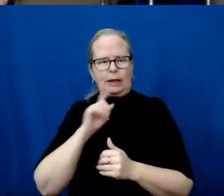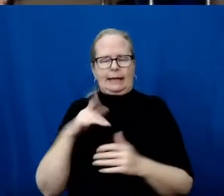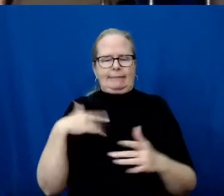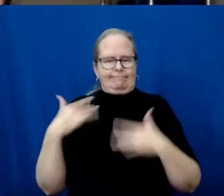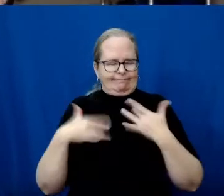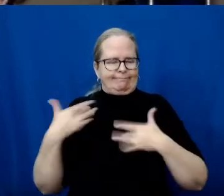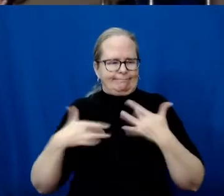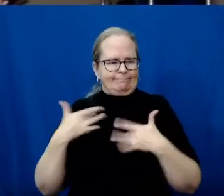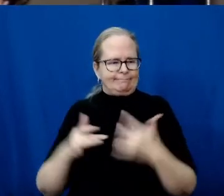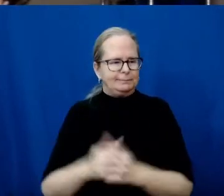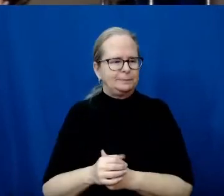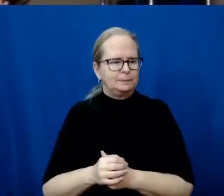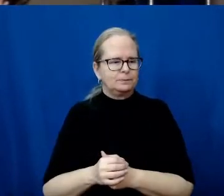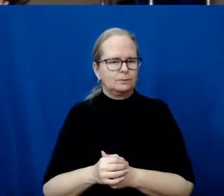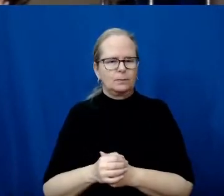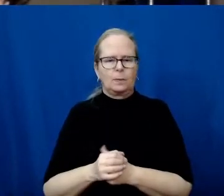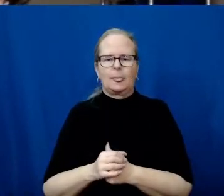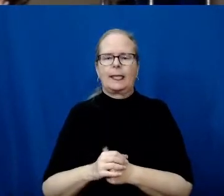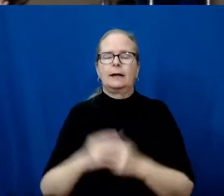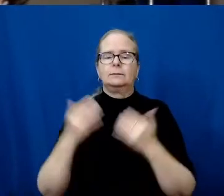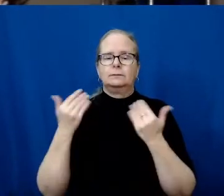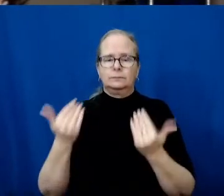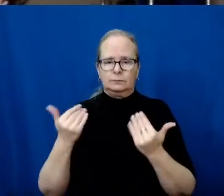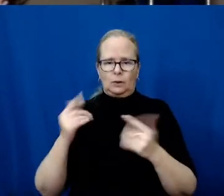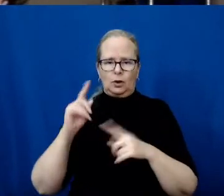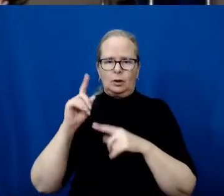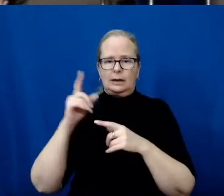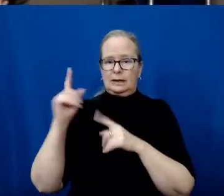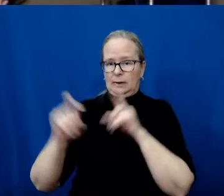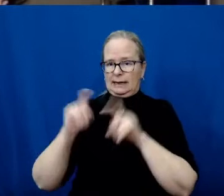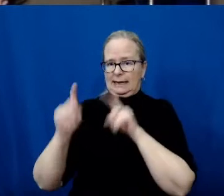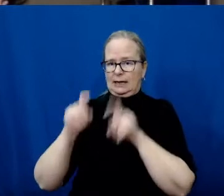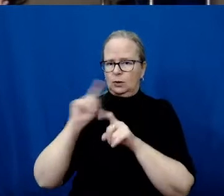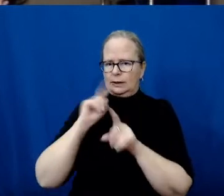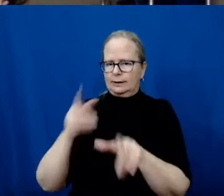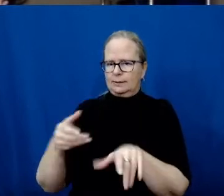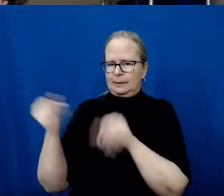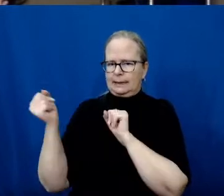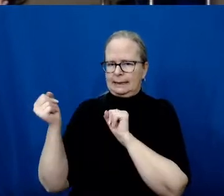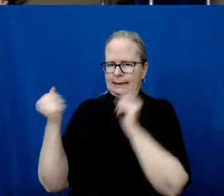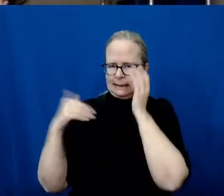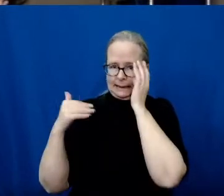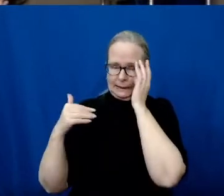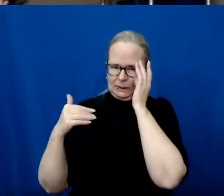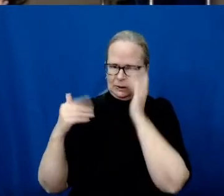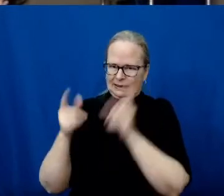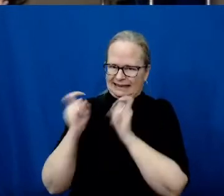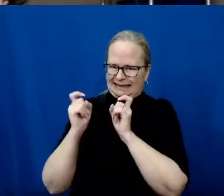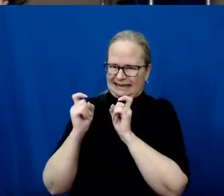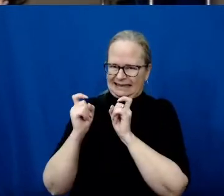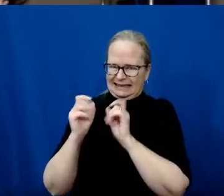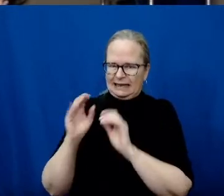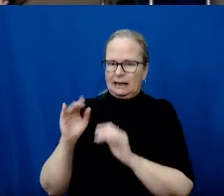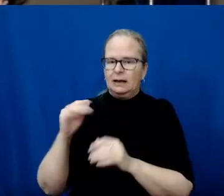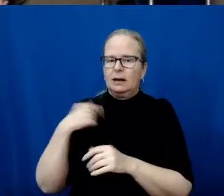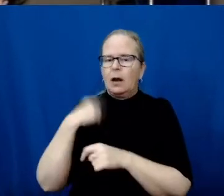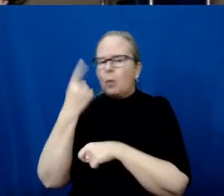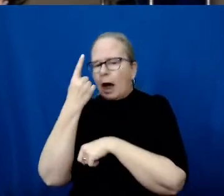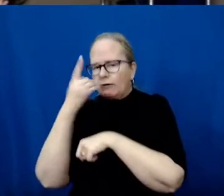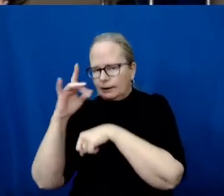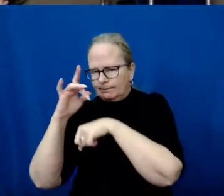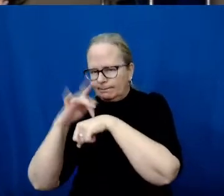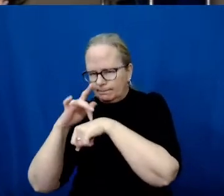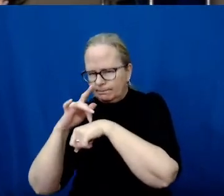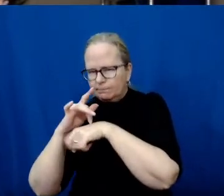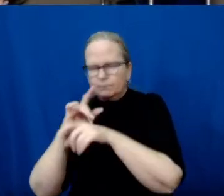of questions here, one of which I think we touched base on, but I just want to reconfirm. We are changing our